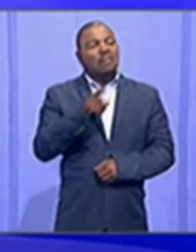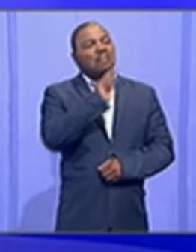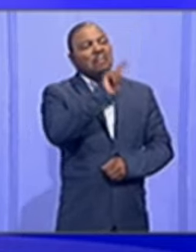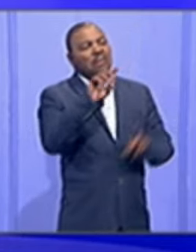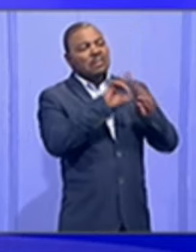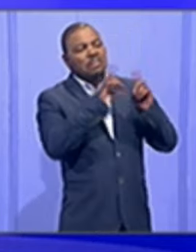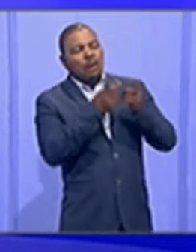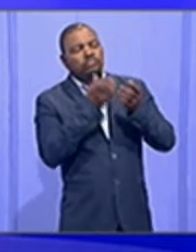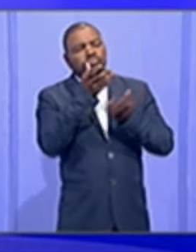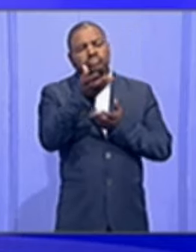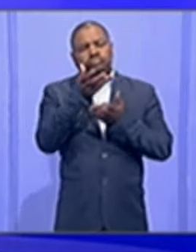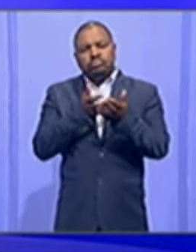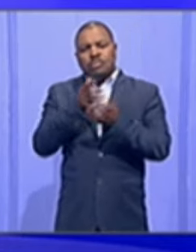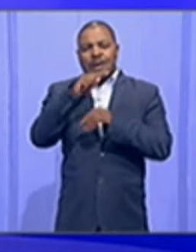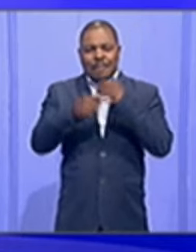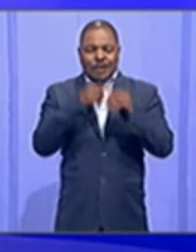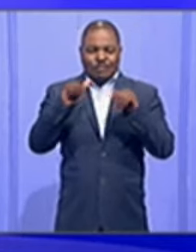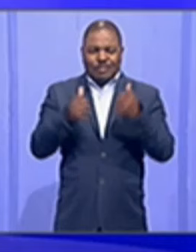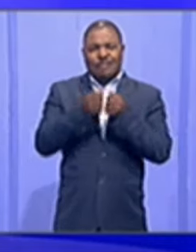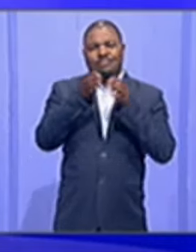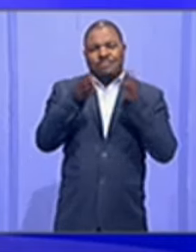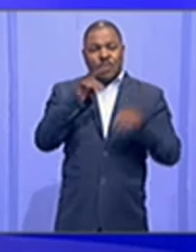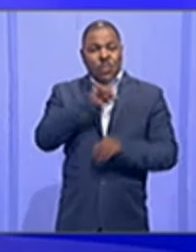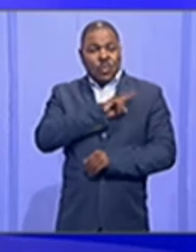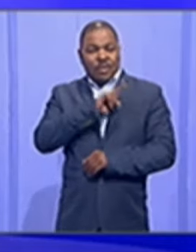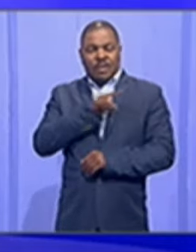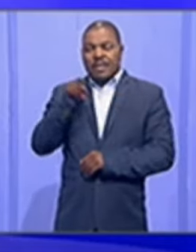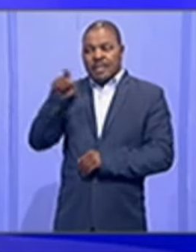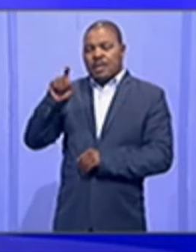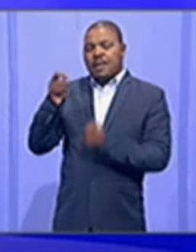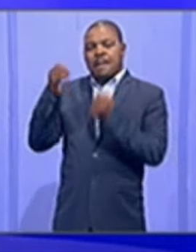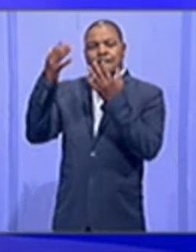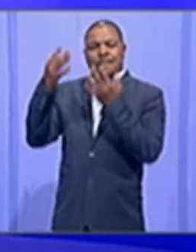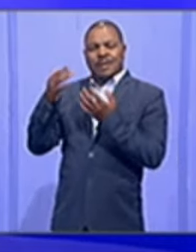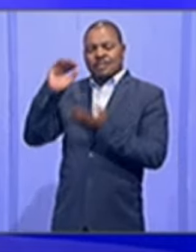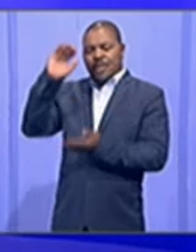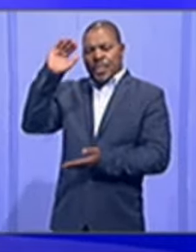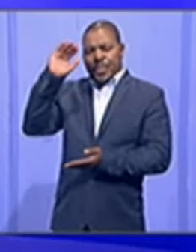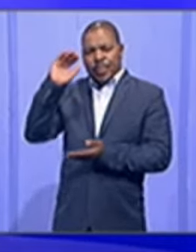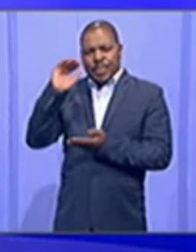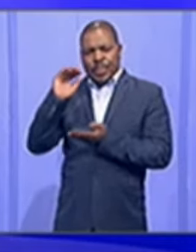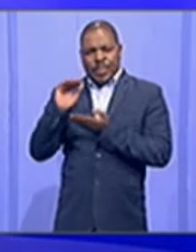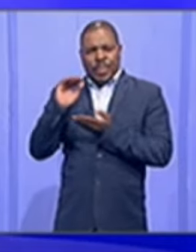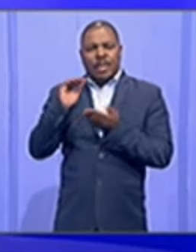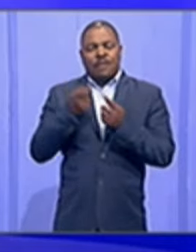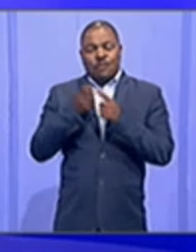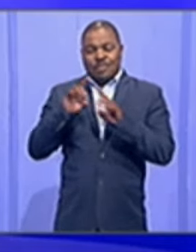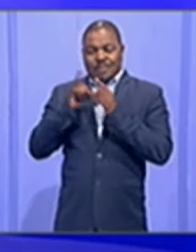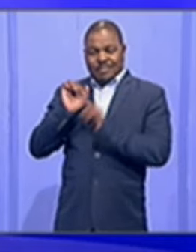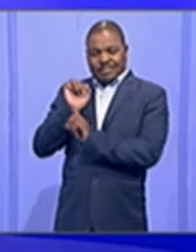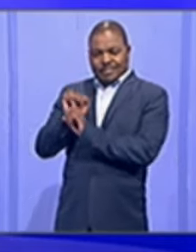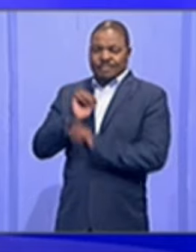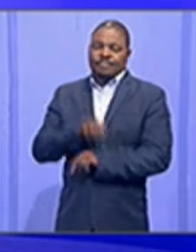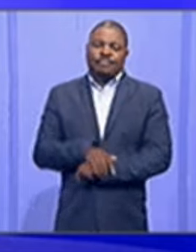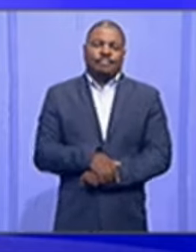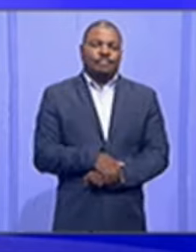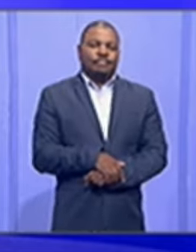dingwe tša provense ka ga ditlhotlho tšeo di ka tlišwago ke go fokoletšwa ga ditekanyetšo tša matlotlo ka kgorong ya gabo.